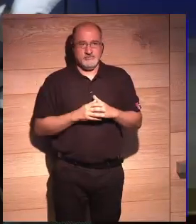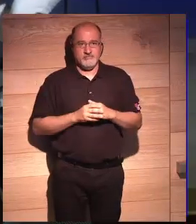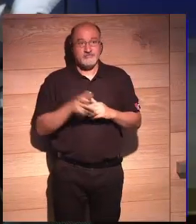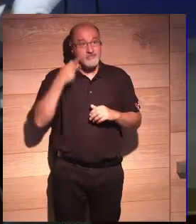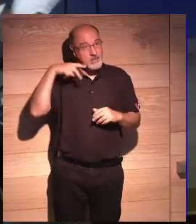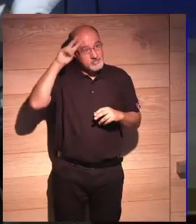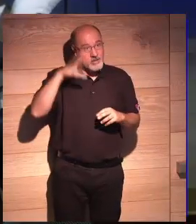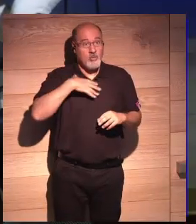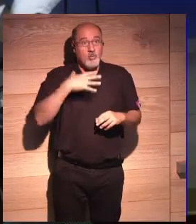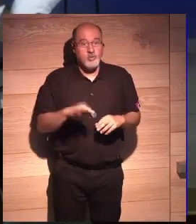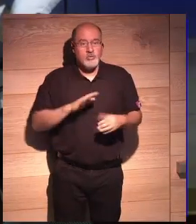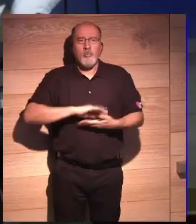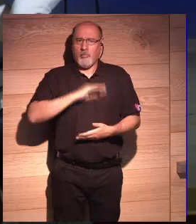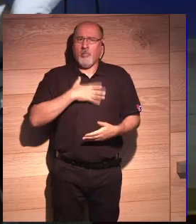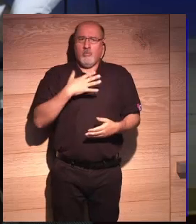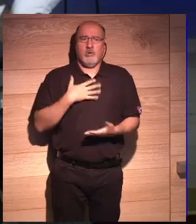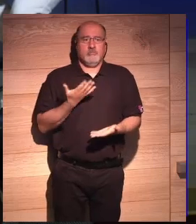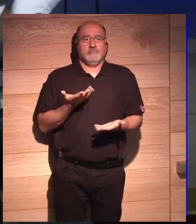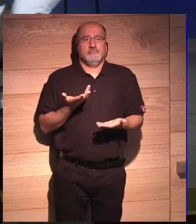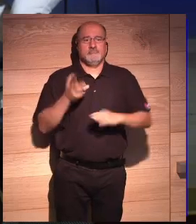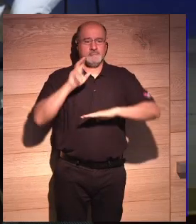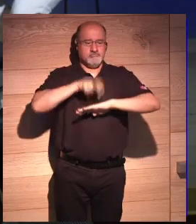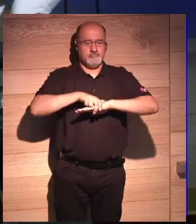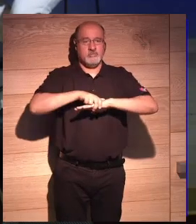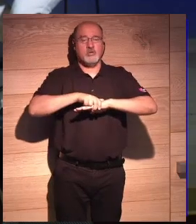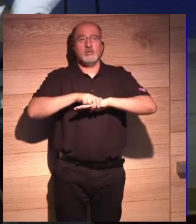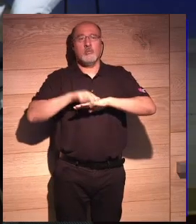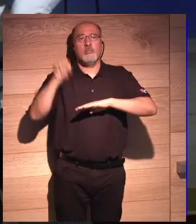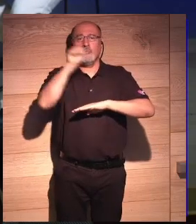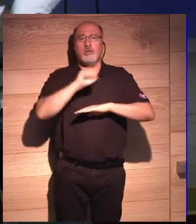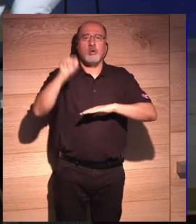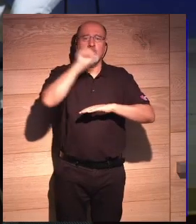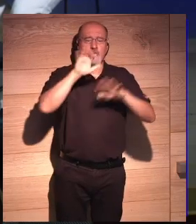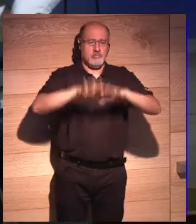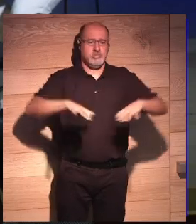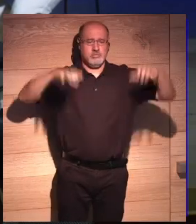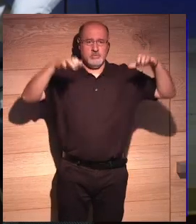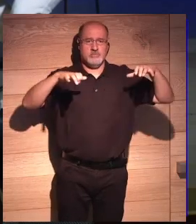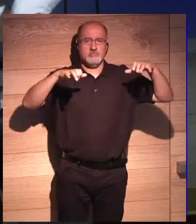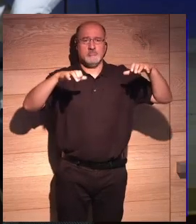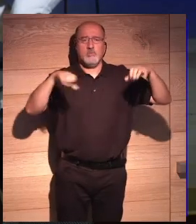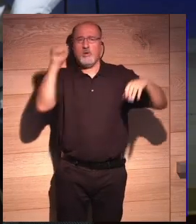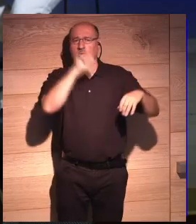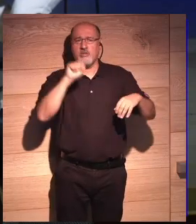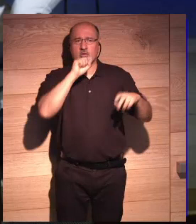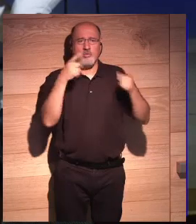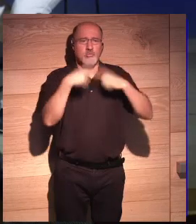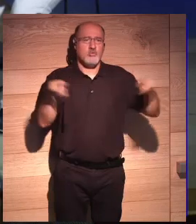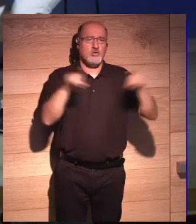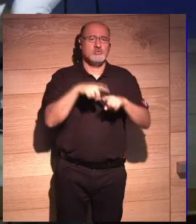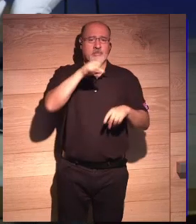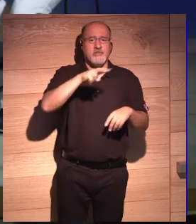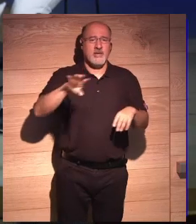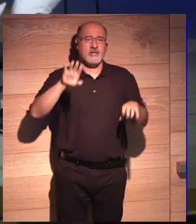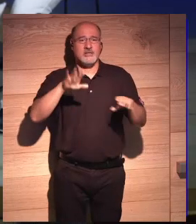That's what I mean. And those types of experiences where you can be in a backstage of a concert that has been